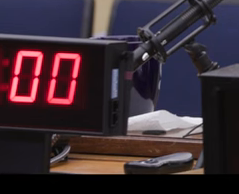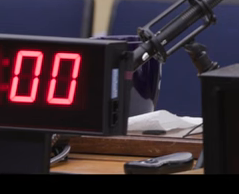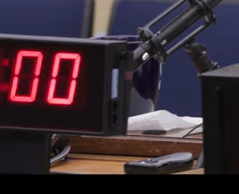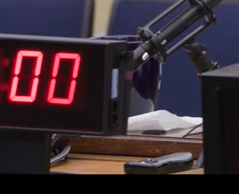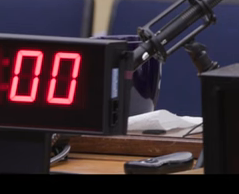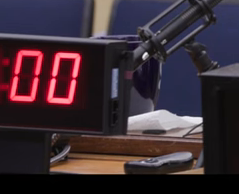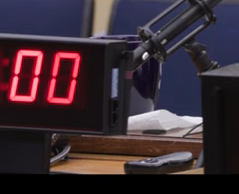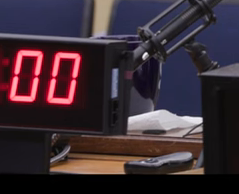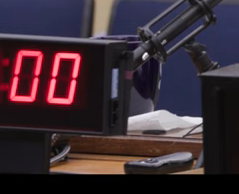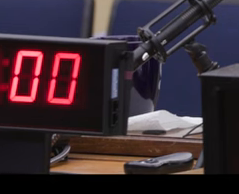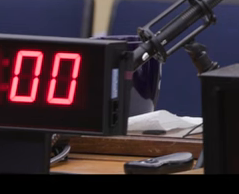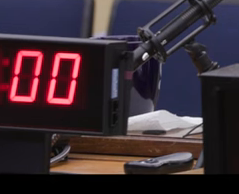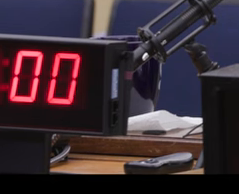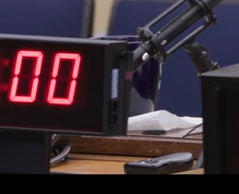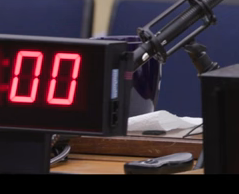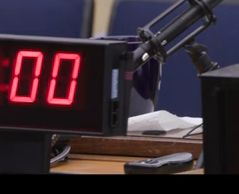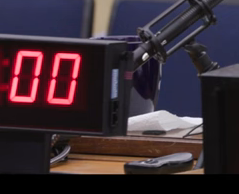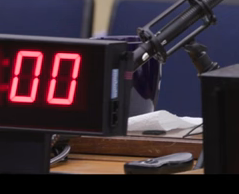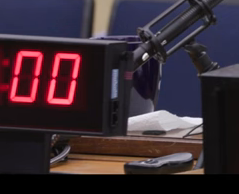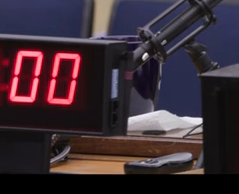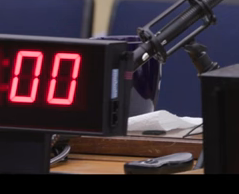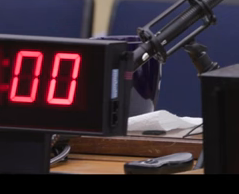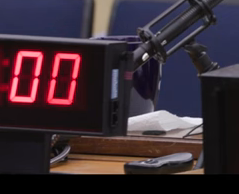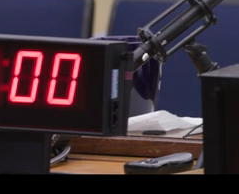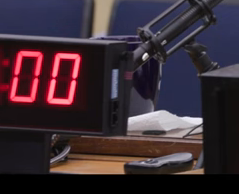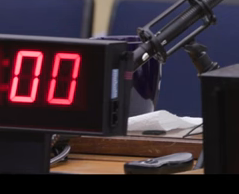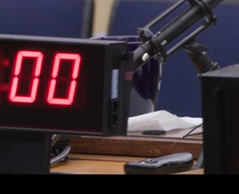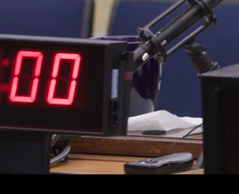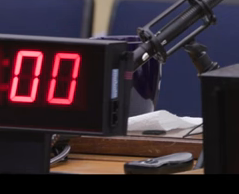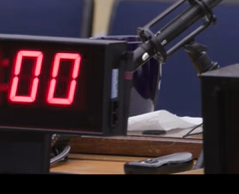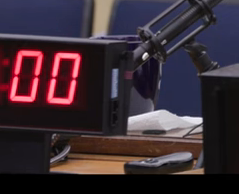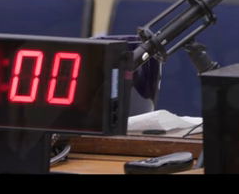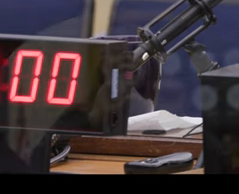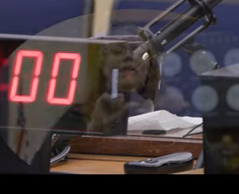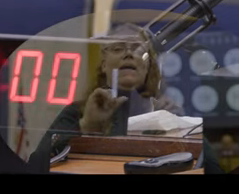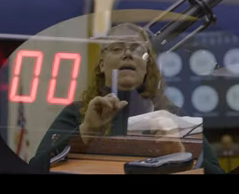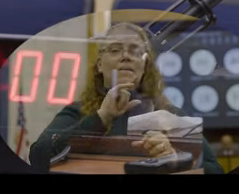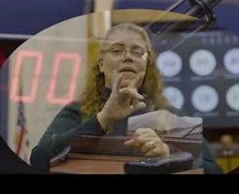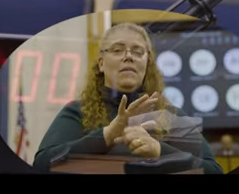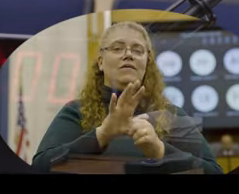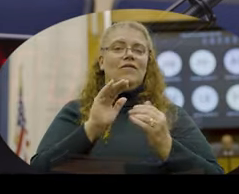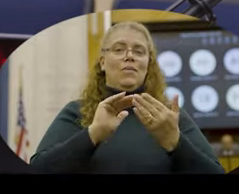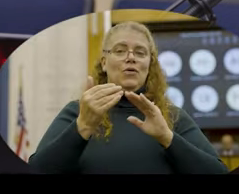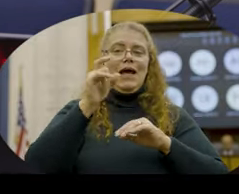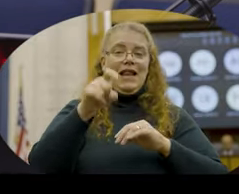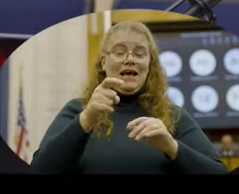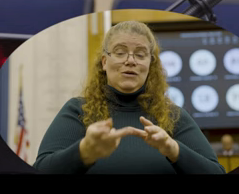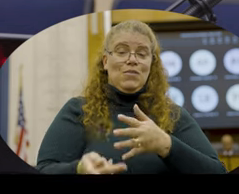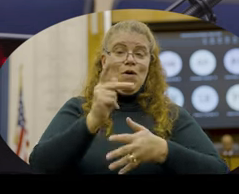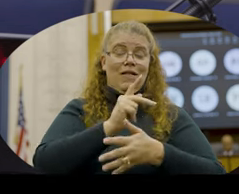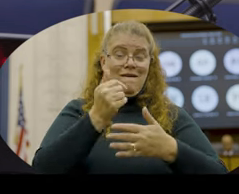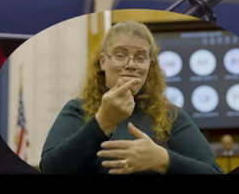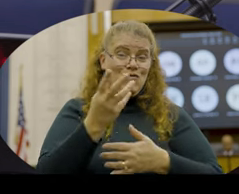back, we're committing $1.7 million in fiscal year 2022 surplus funds to support our